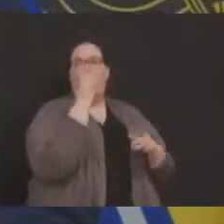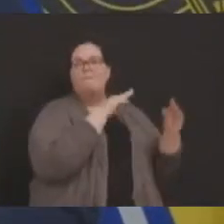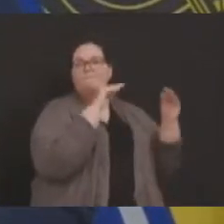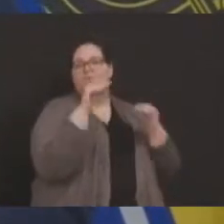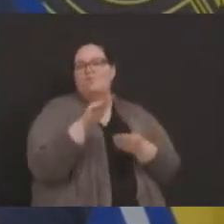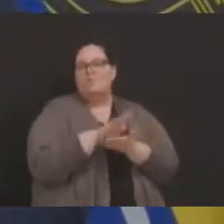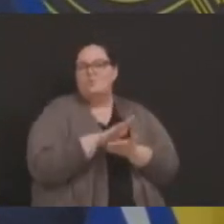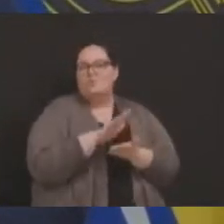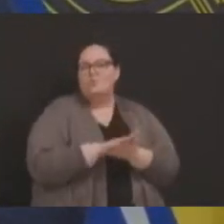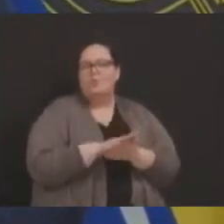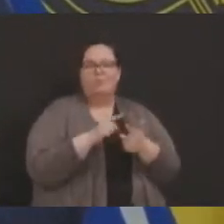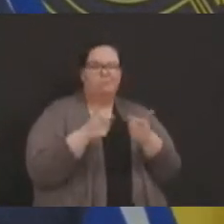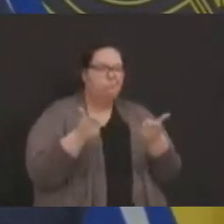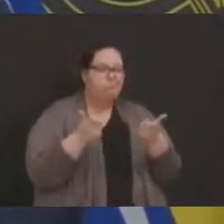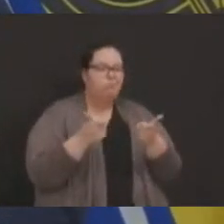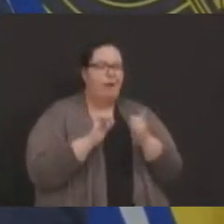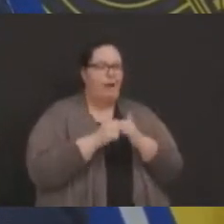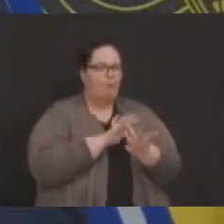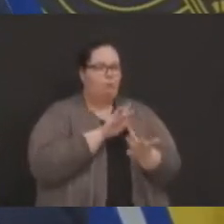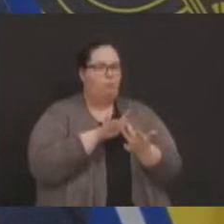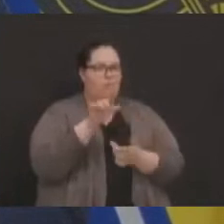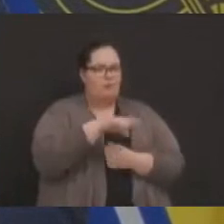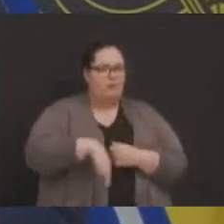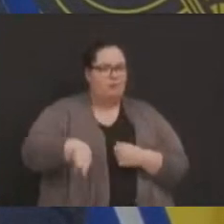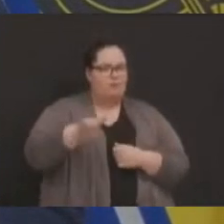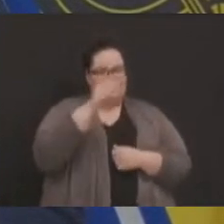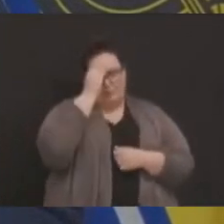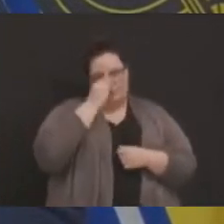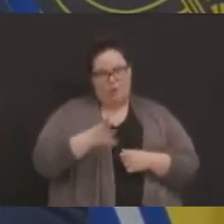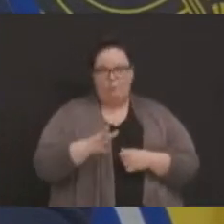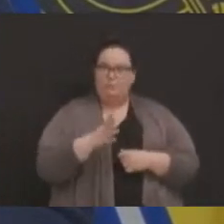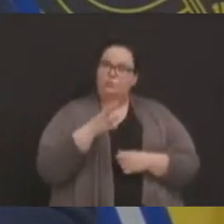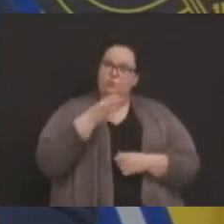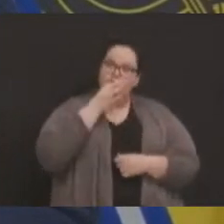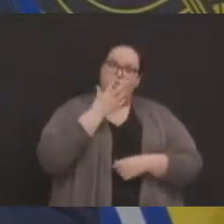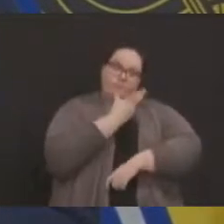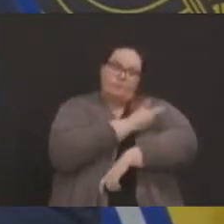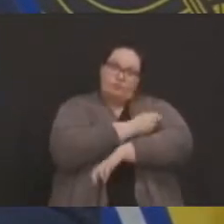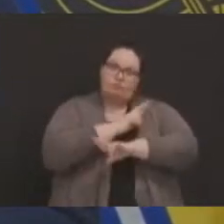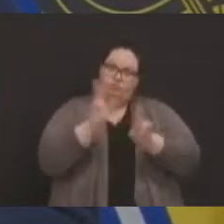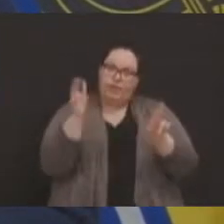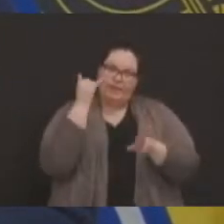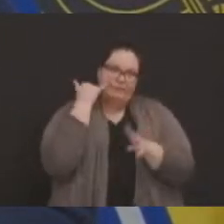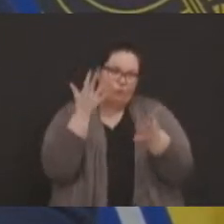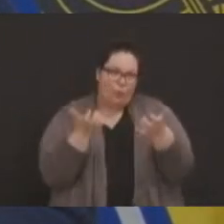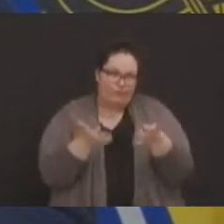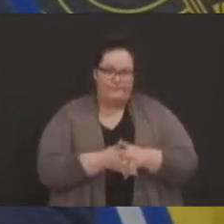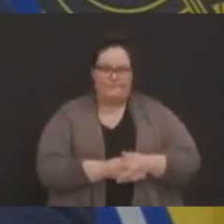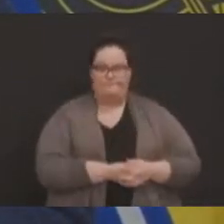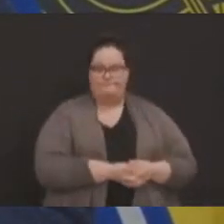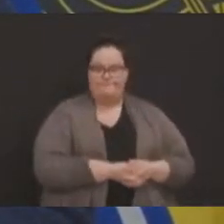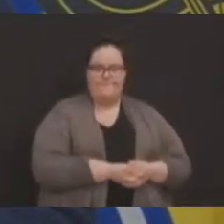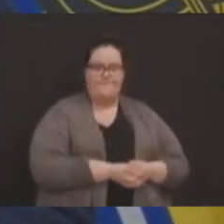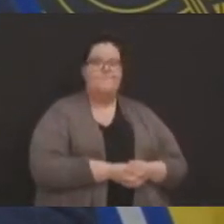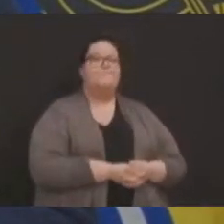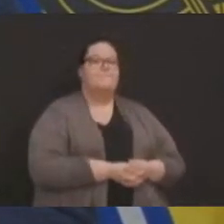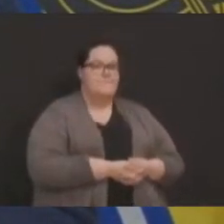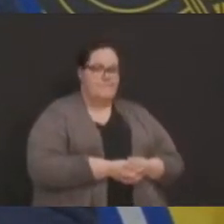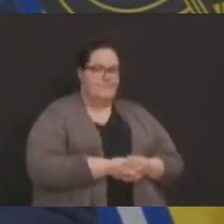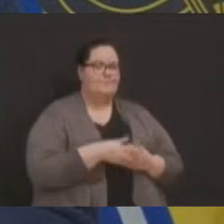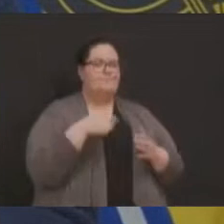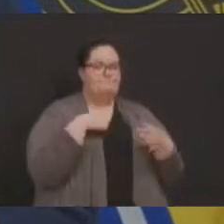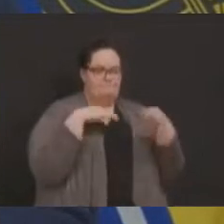So as I explained before, many individuals will actually be alerted